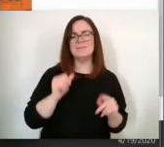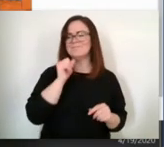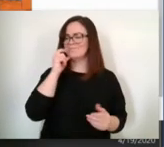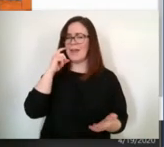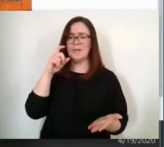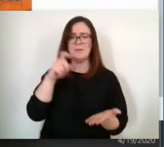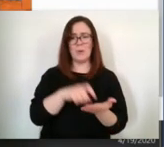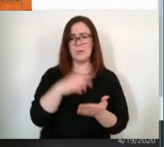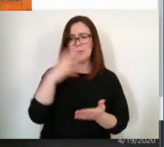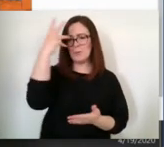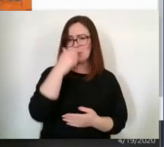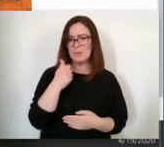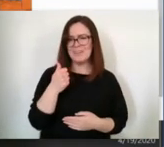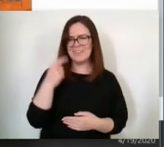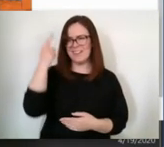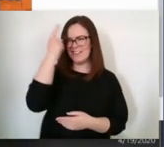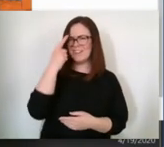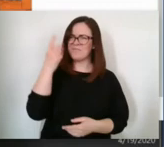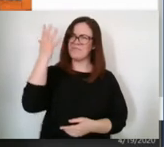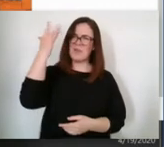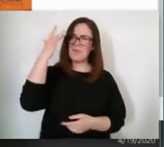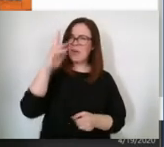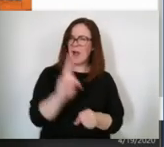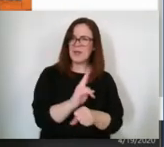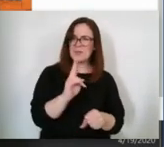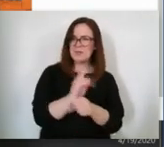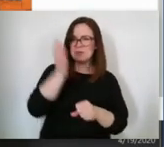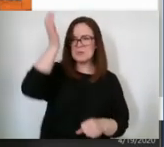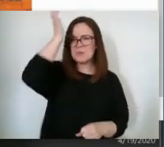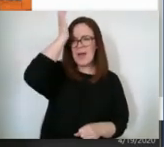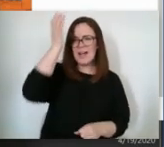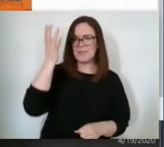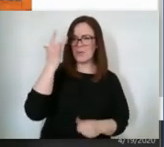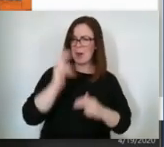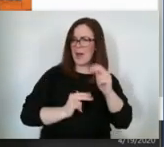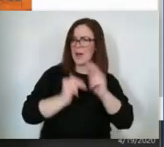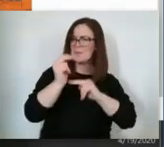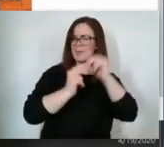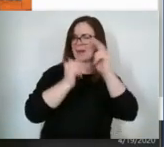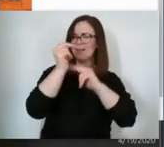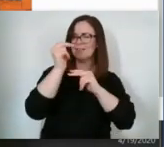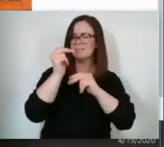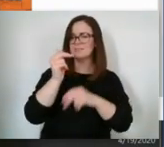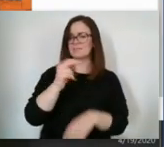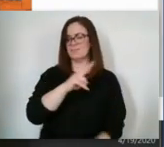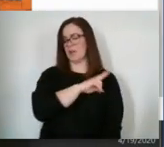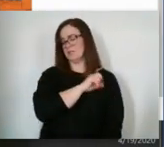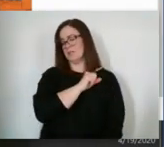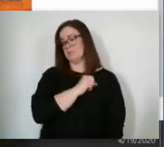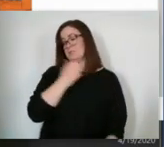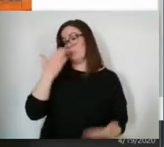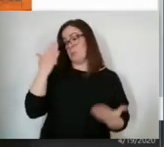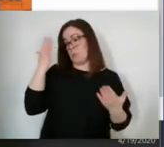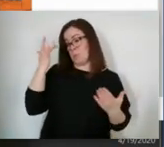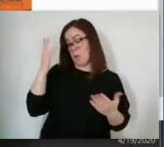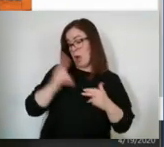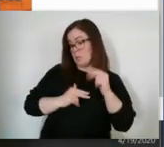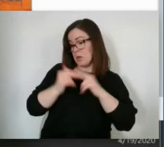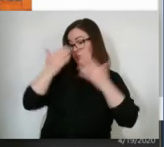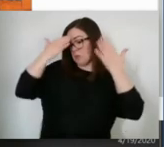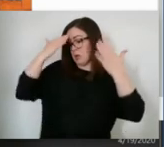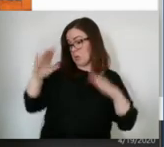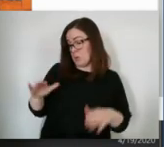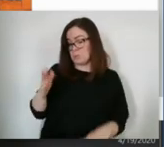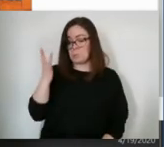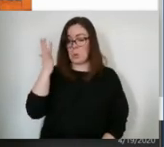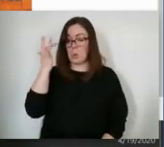wondered, why build it? Why build it? I can't tell you, he said. Why a man make the